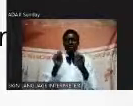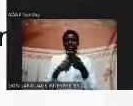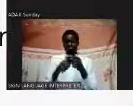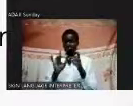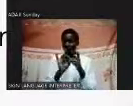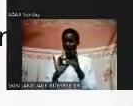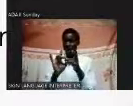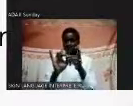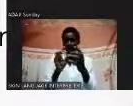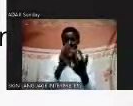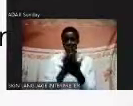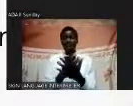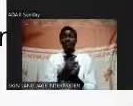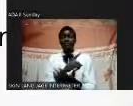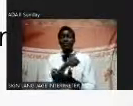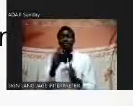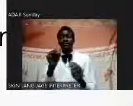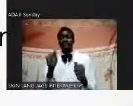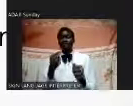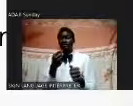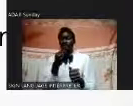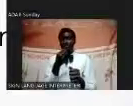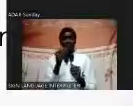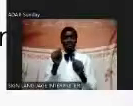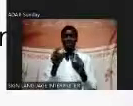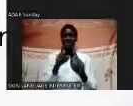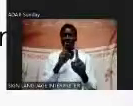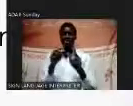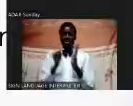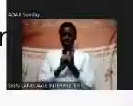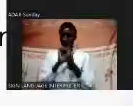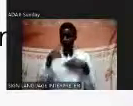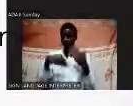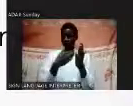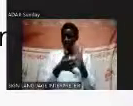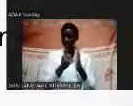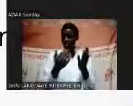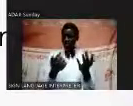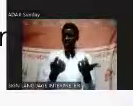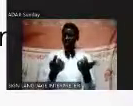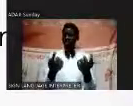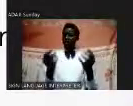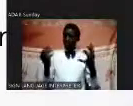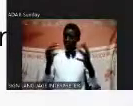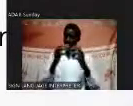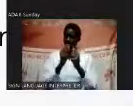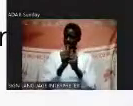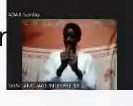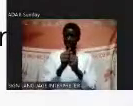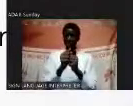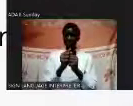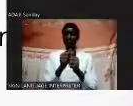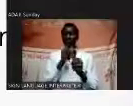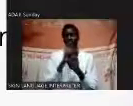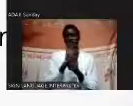by all these things coming together. It's not just one thing, it's a number